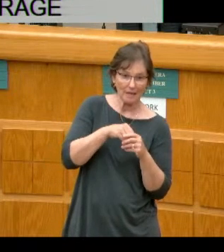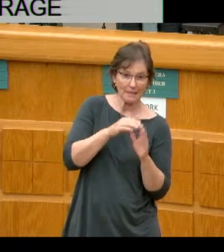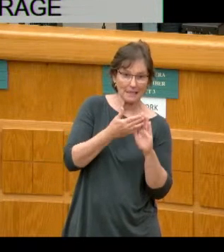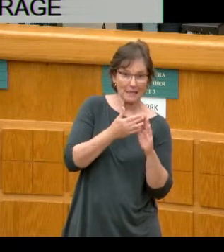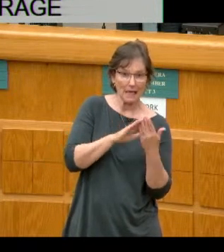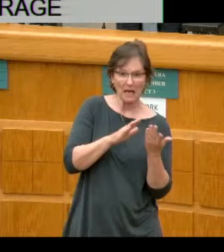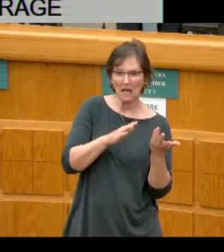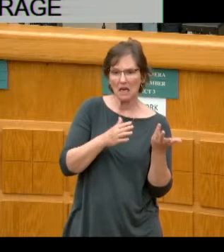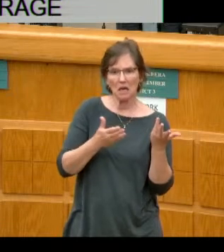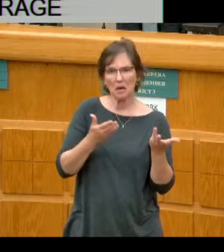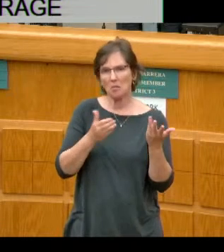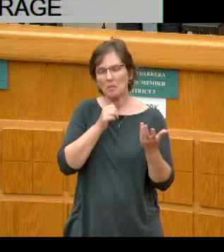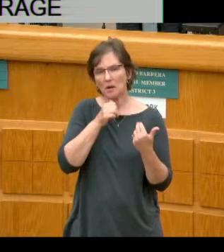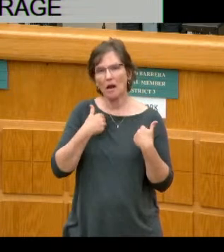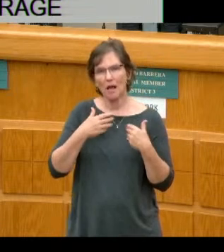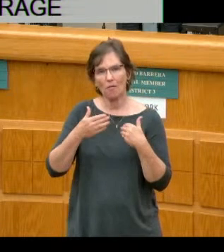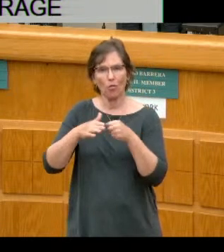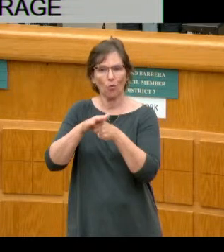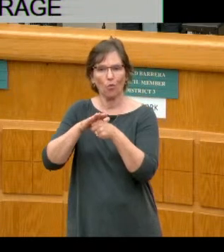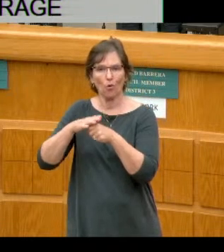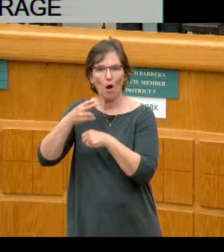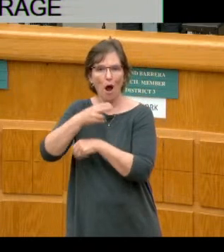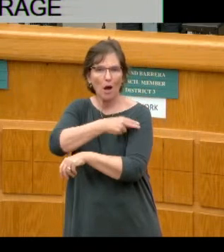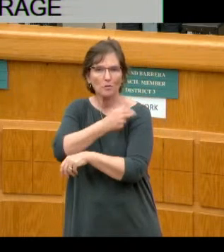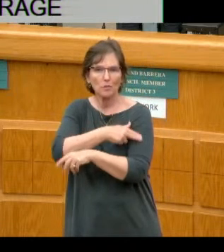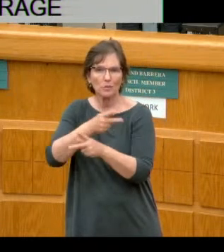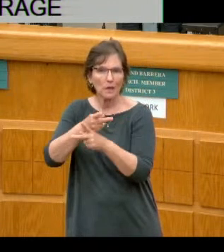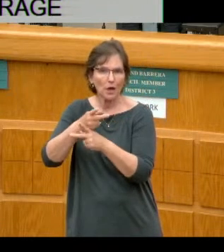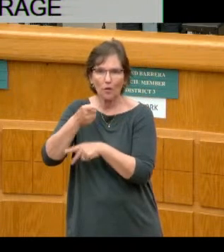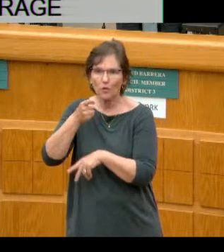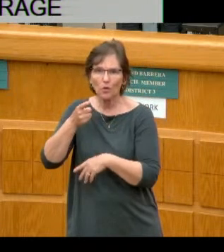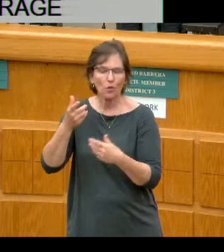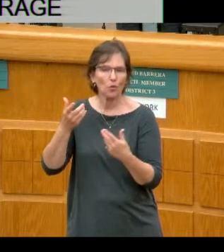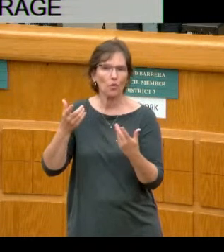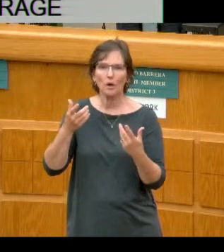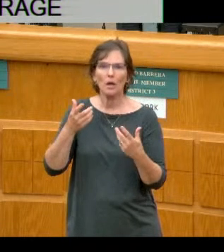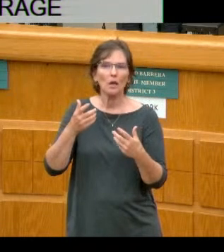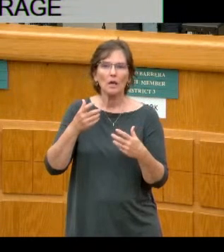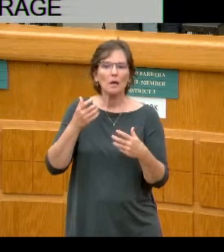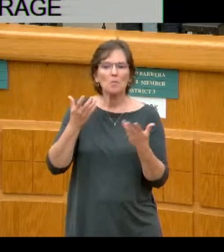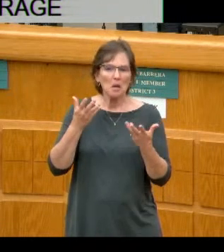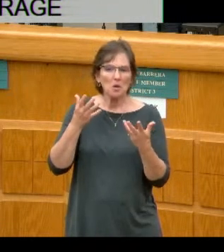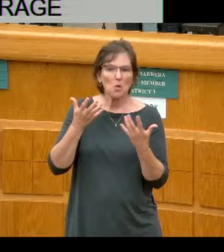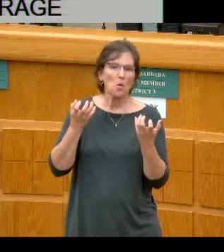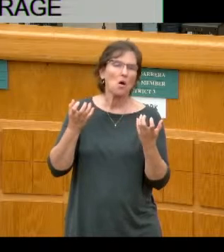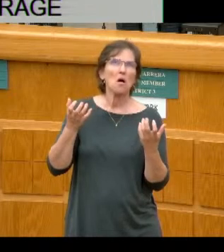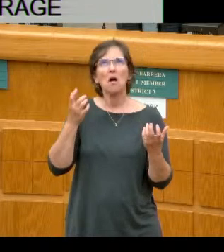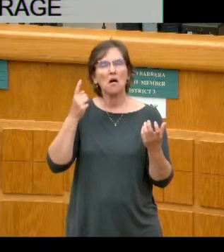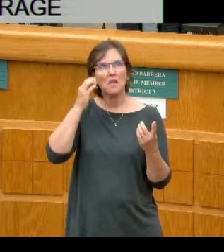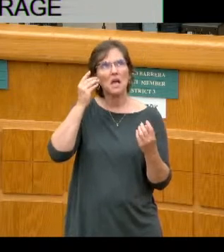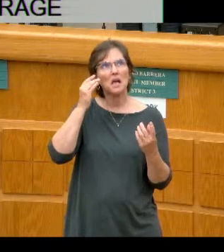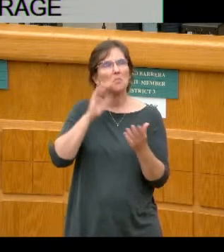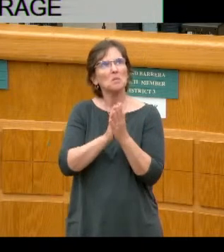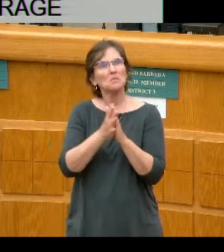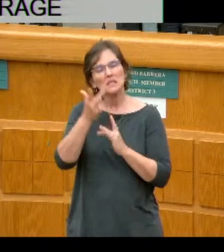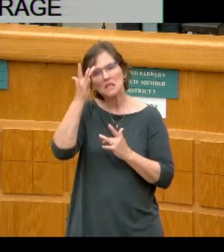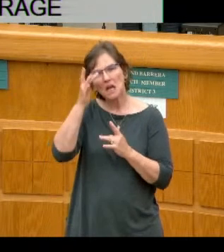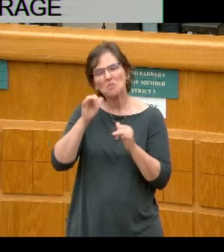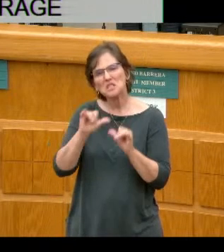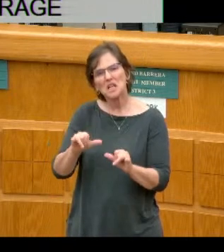doesn't mean that you're immune from the effects of COVID-19. And actually, at least when it comes to fatalities, you might be more